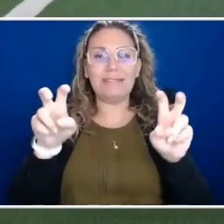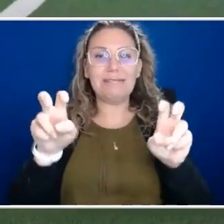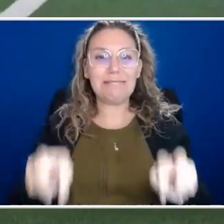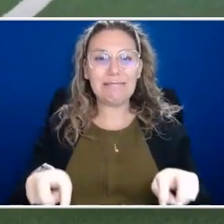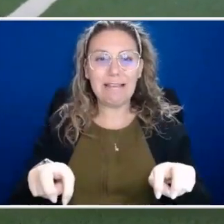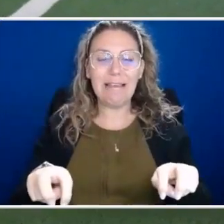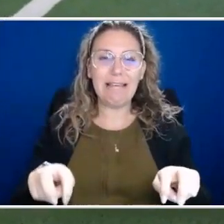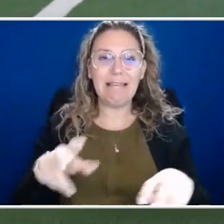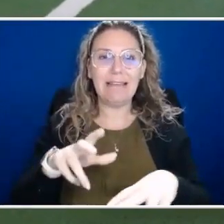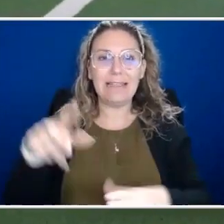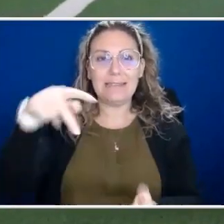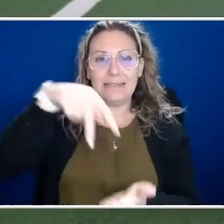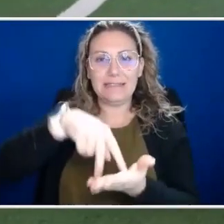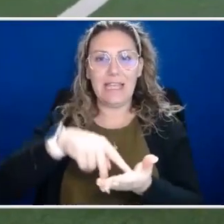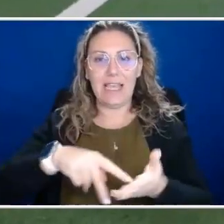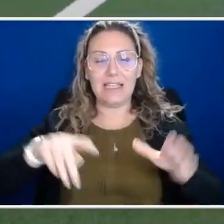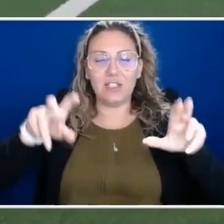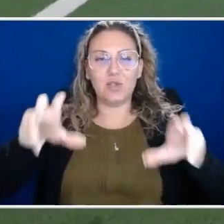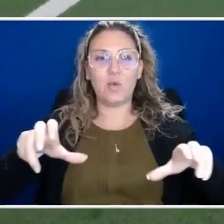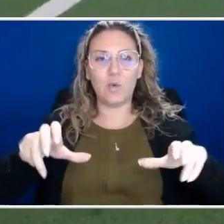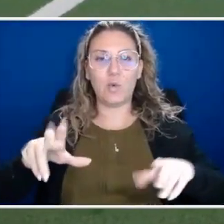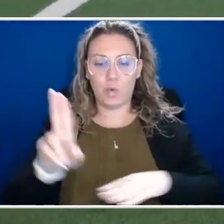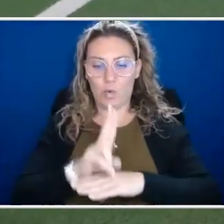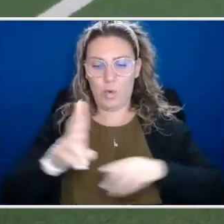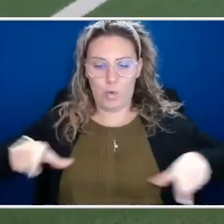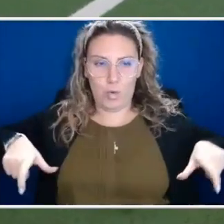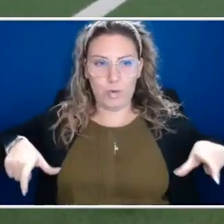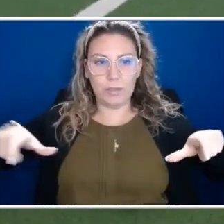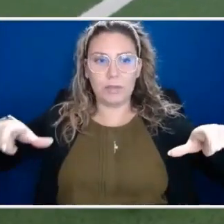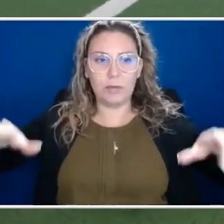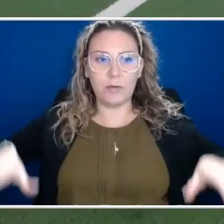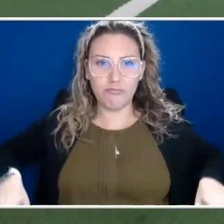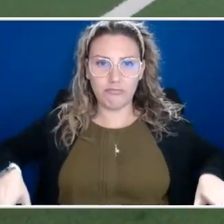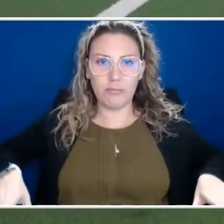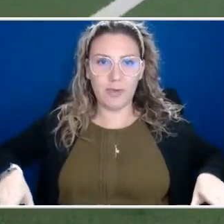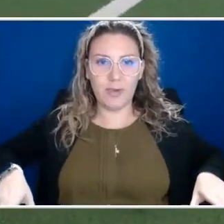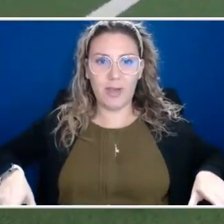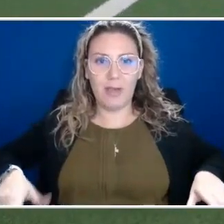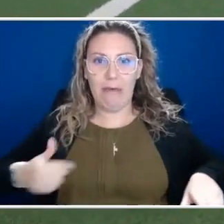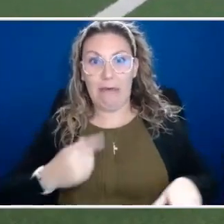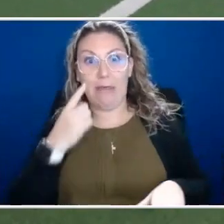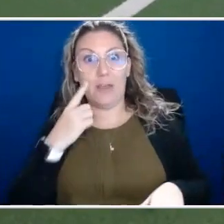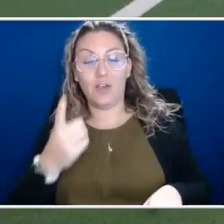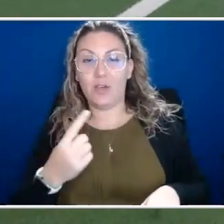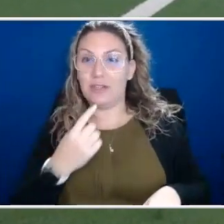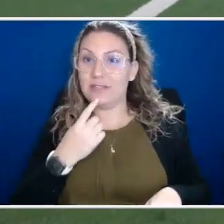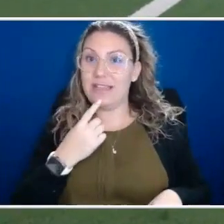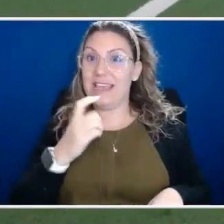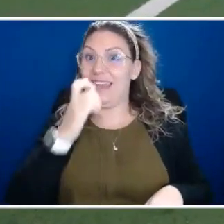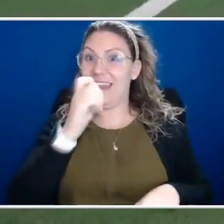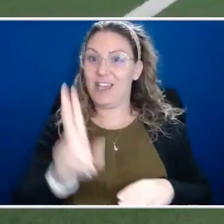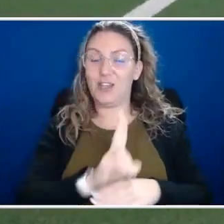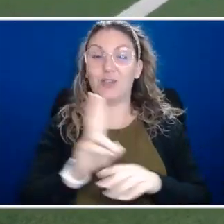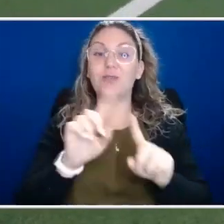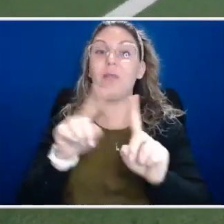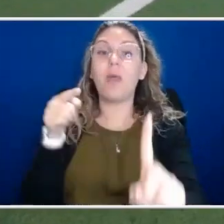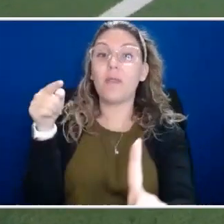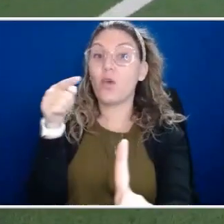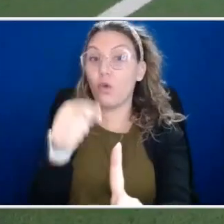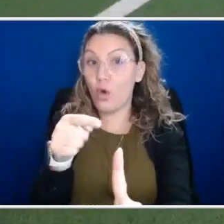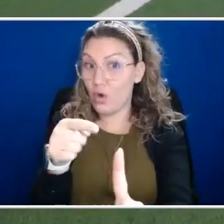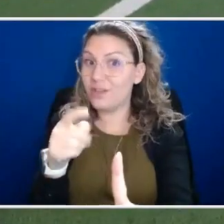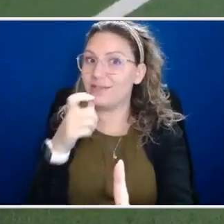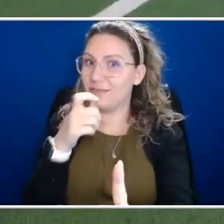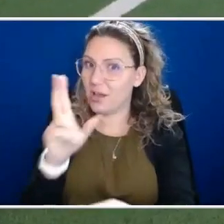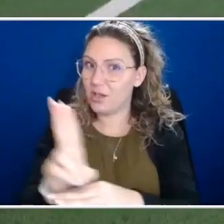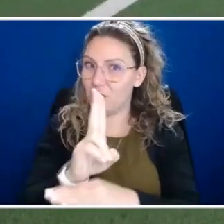into the ground, using those armrests if you need them. I thought you were going to say not to use the armrest as part of the exercise. Yep, so the goal is not to use them, okay. But if at first you